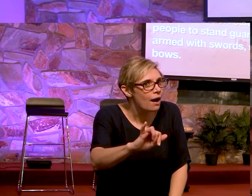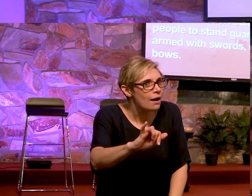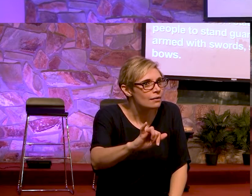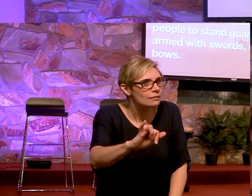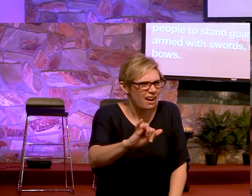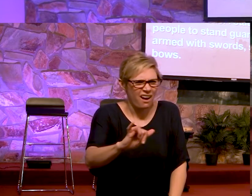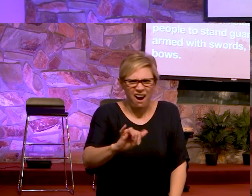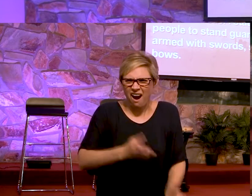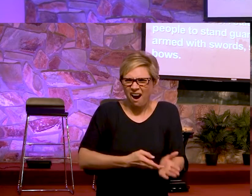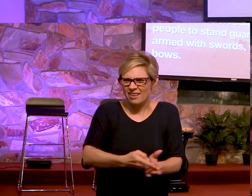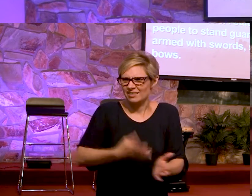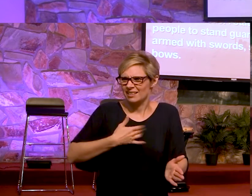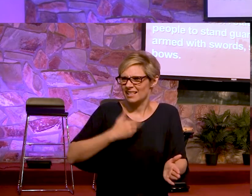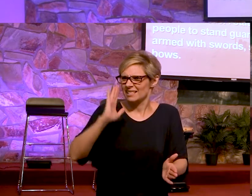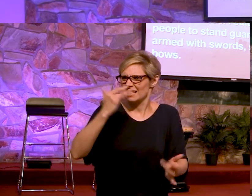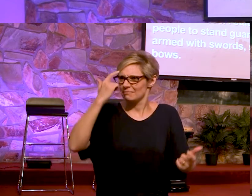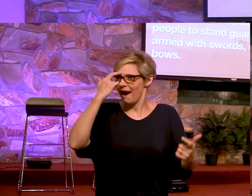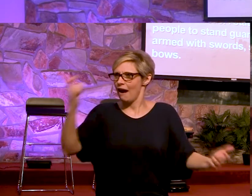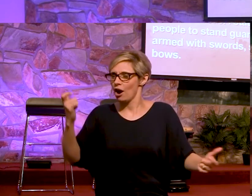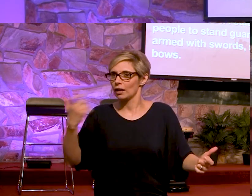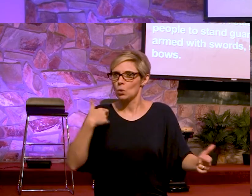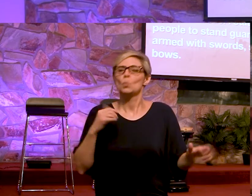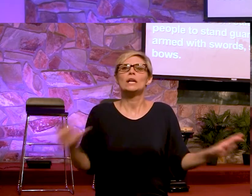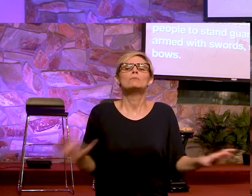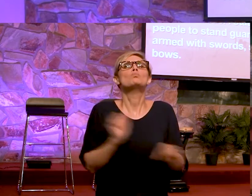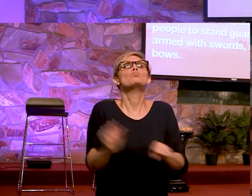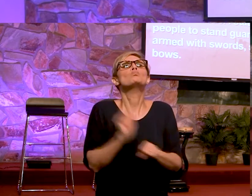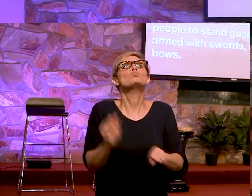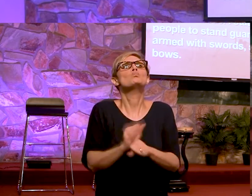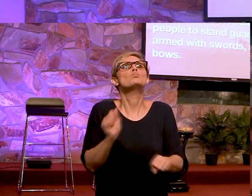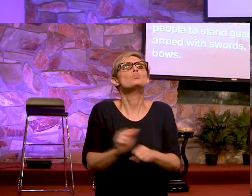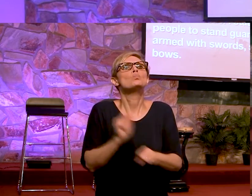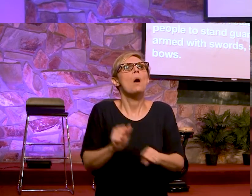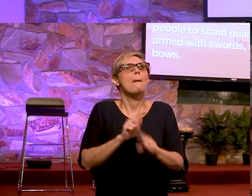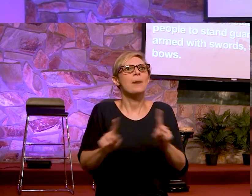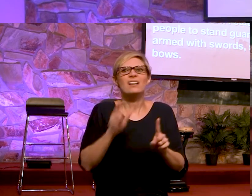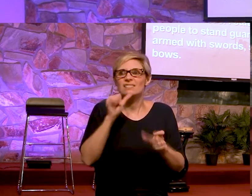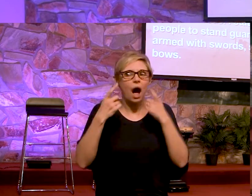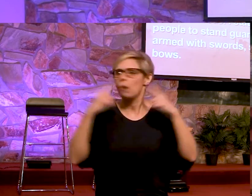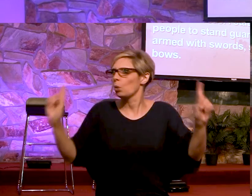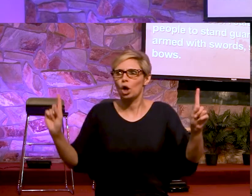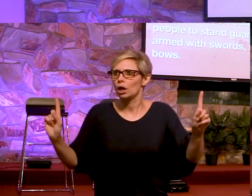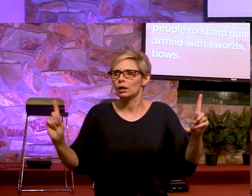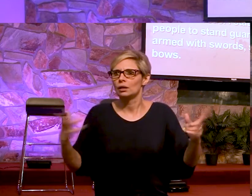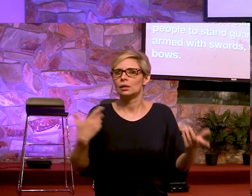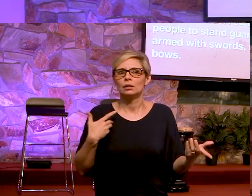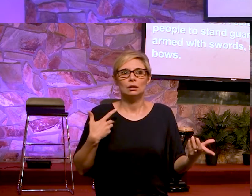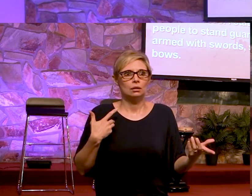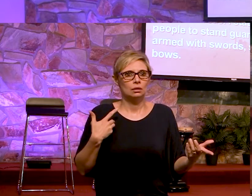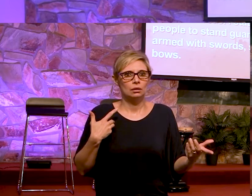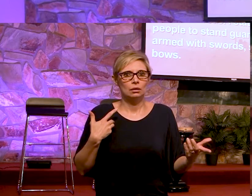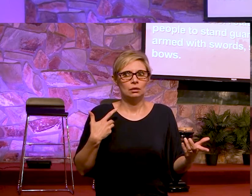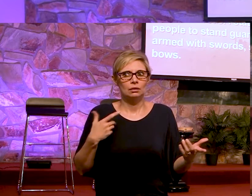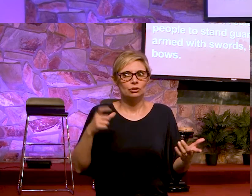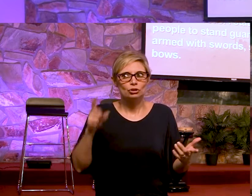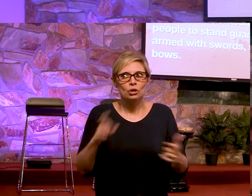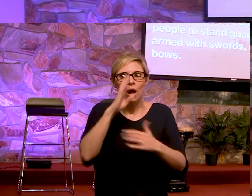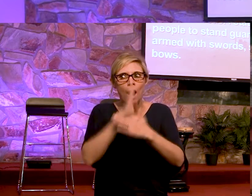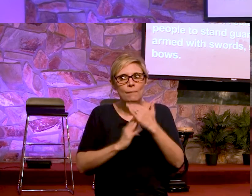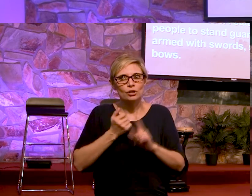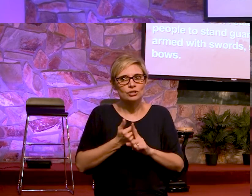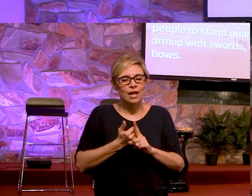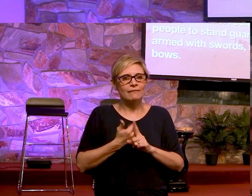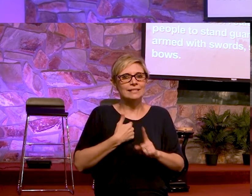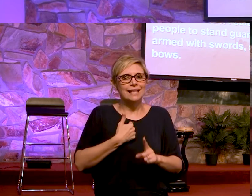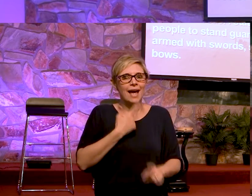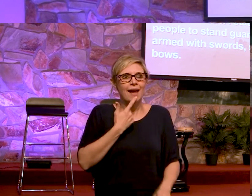it's arrogance. We do something, and we see it's not working. Instead of us saying, you know what, let me humble ourselves, let me change, let me